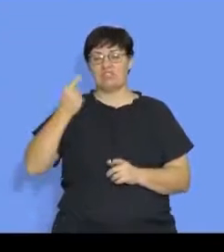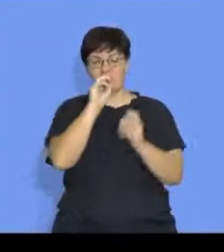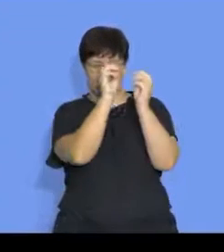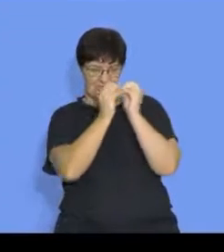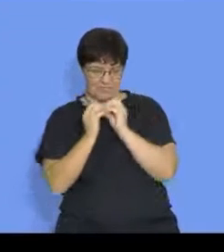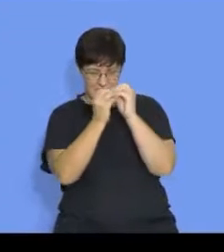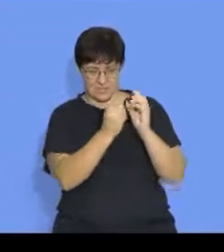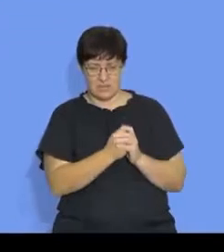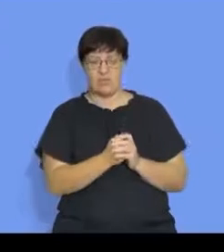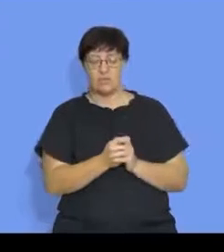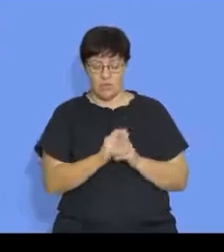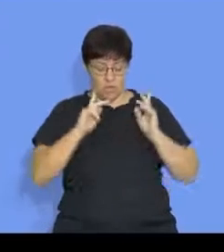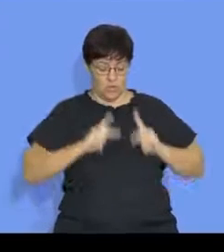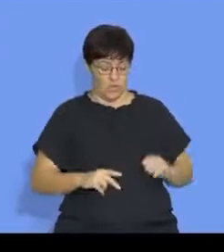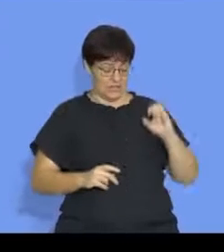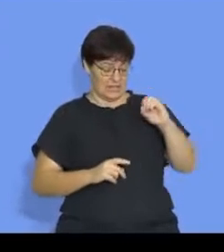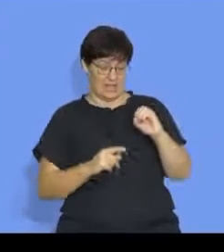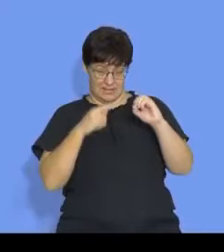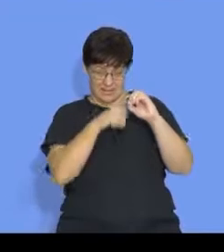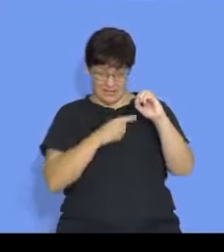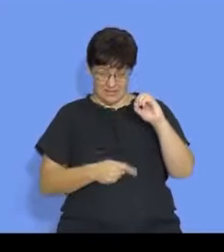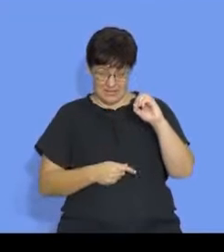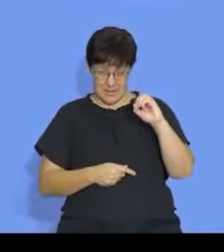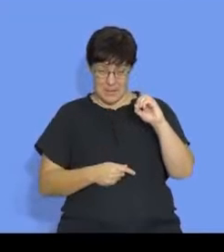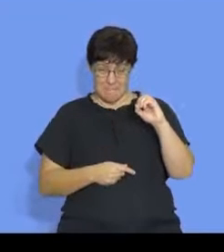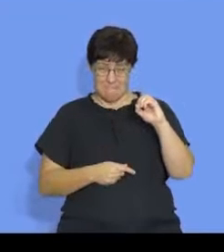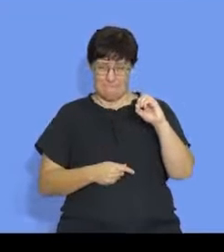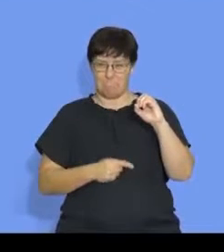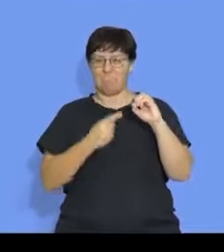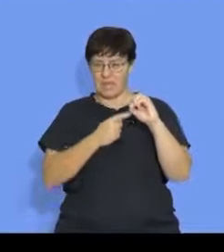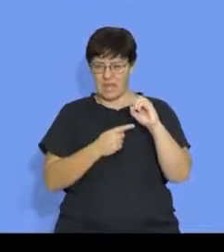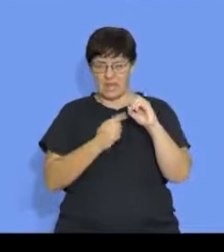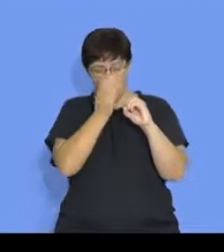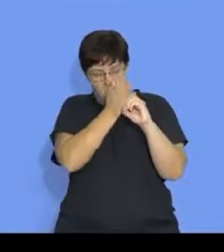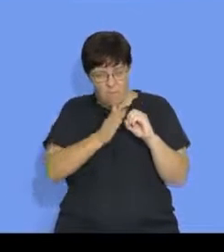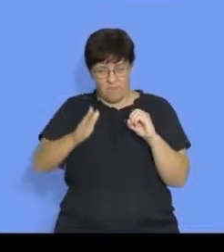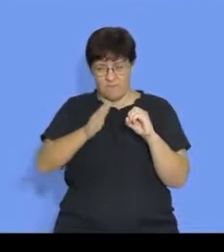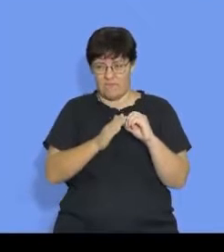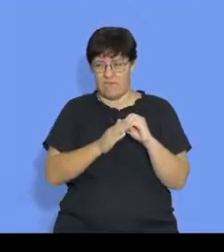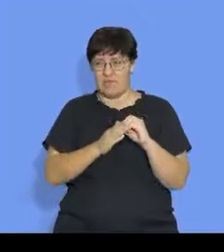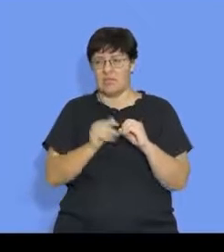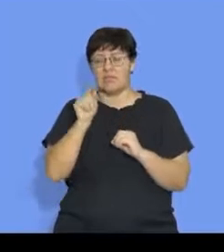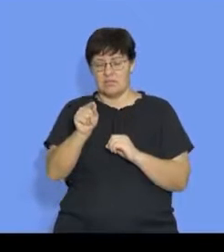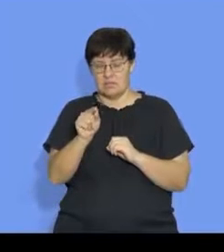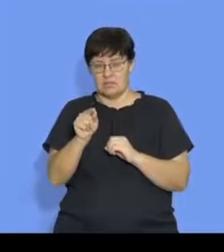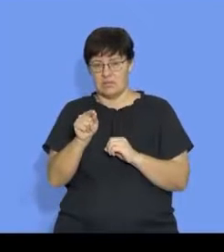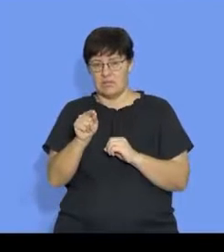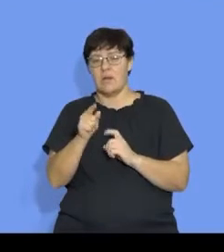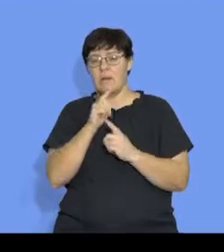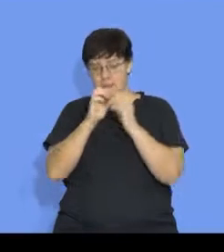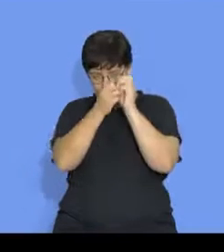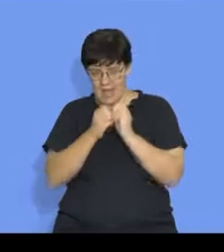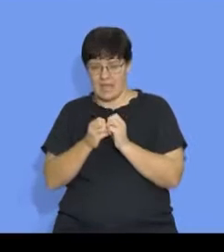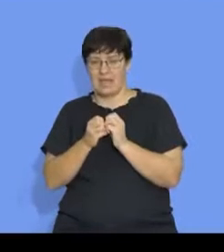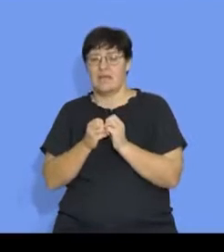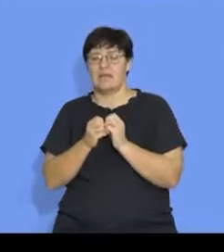we take a human cell over here and we cut out the gene to make insulin.